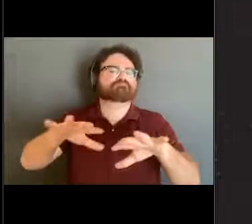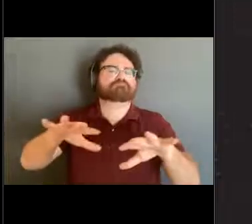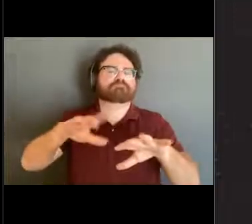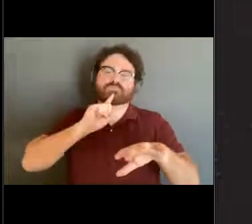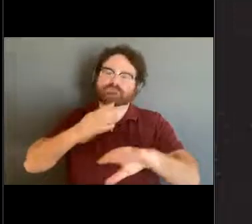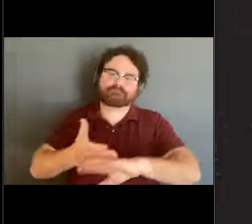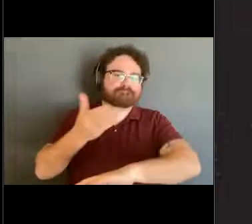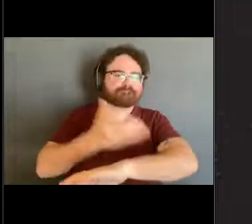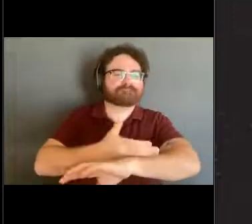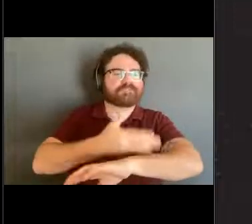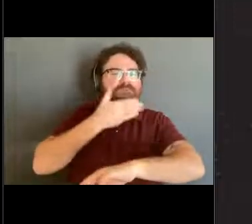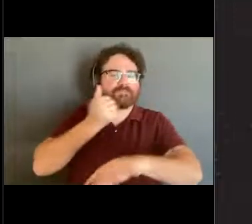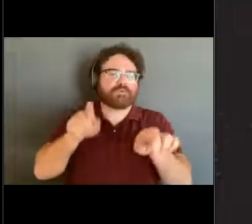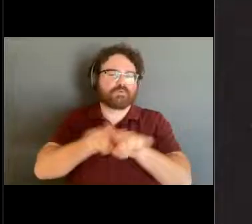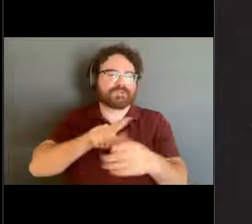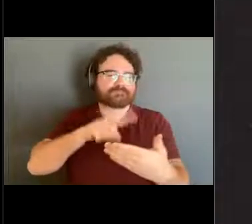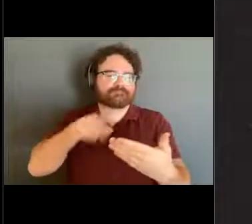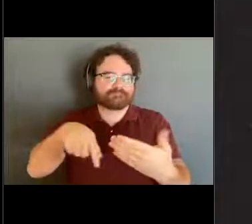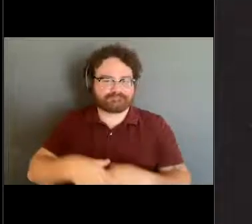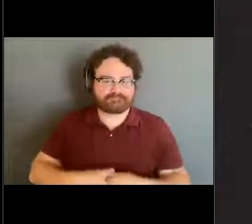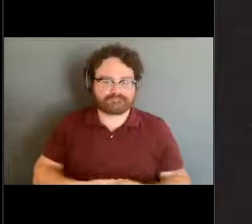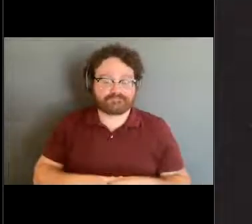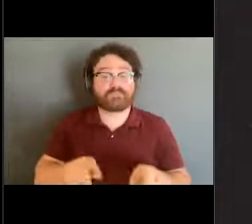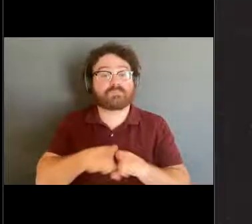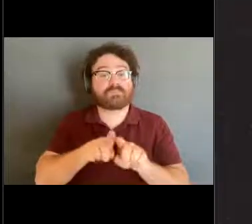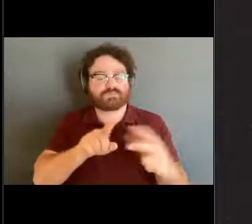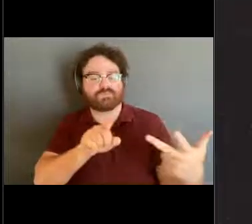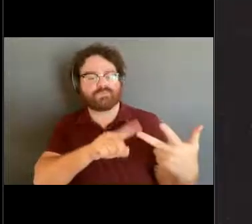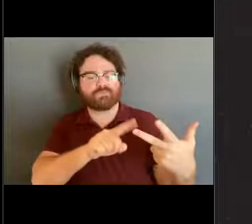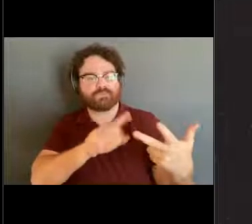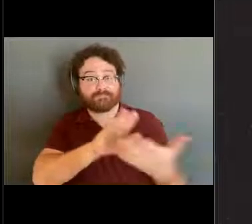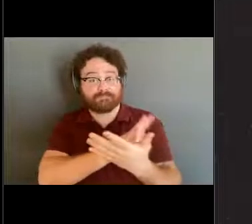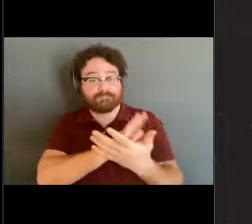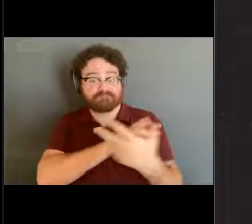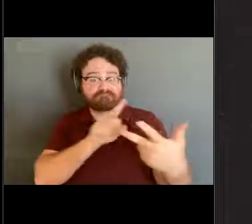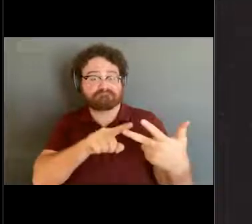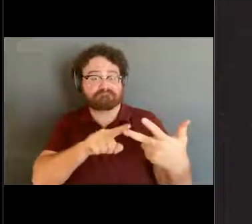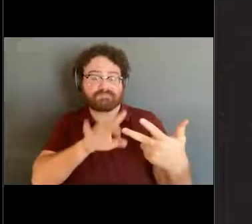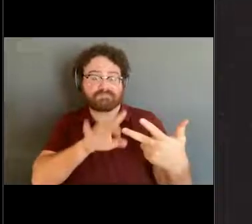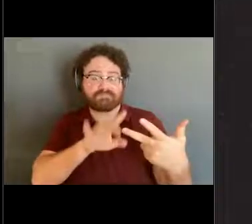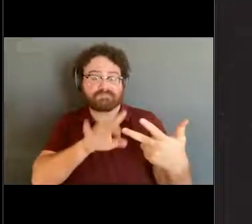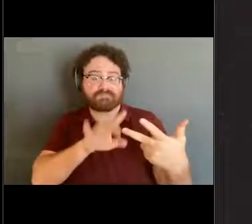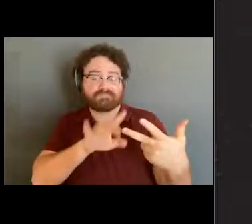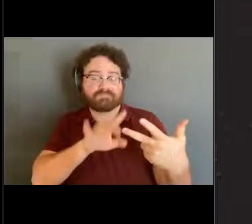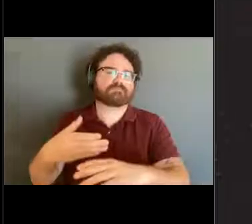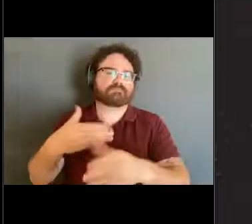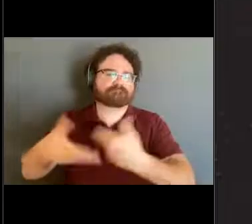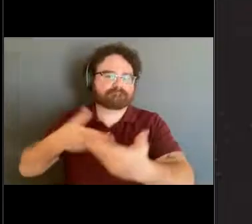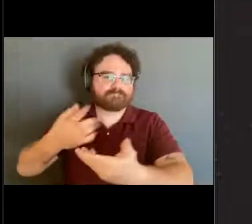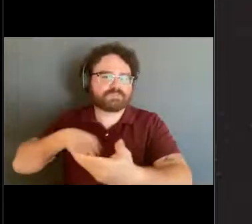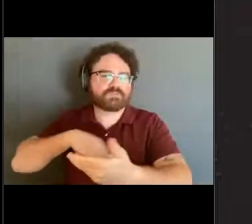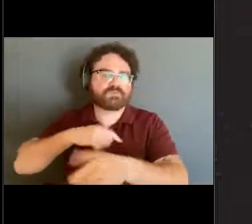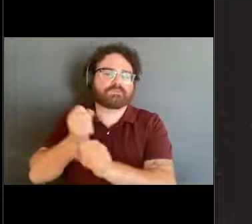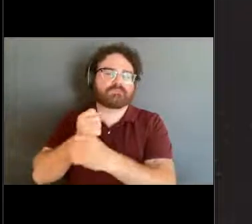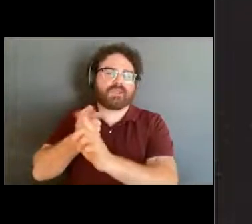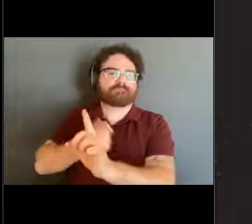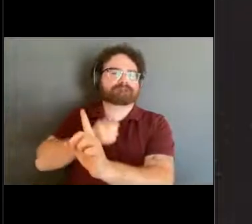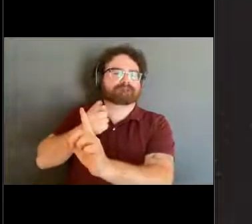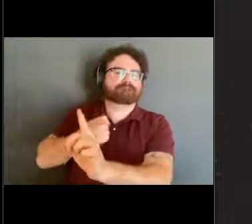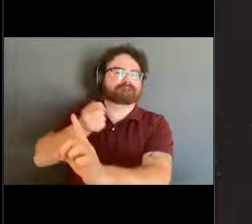result. I'll also point out the third paper reflects the progress we're making toward another objective in the